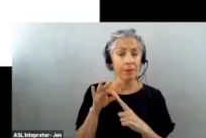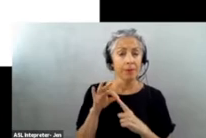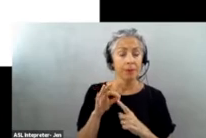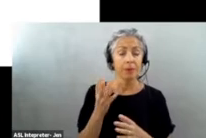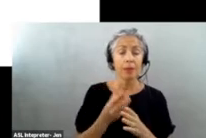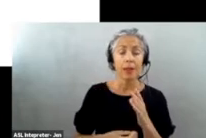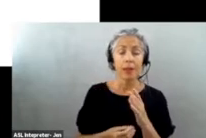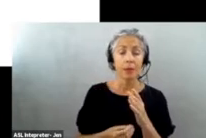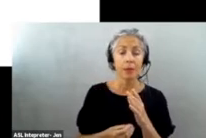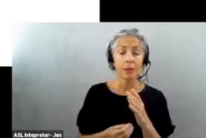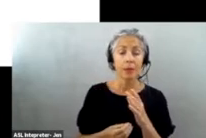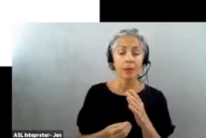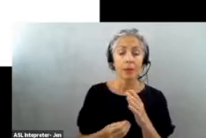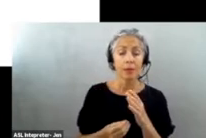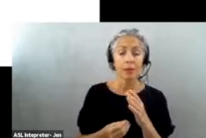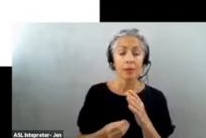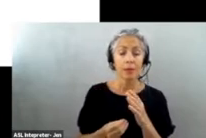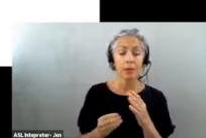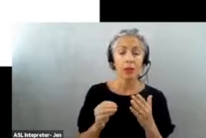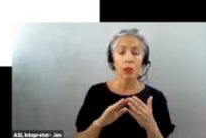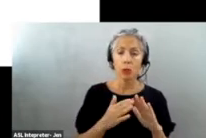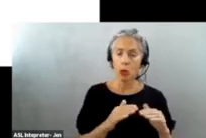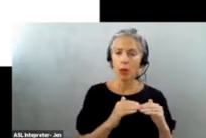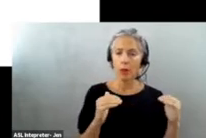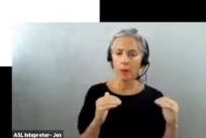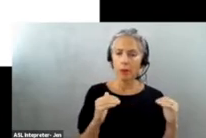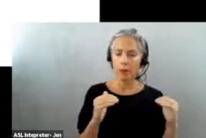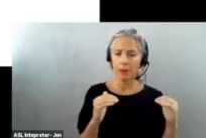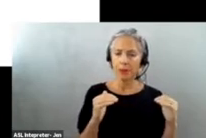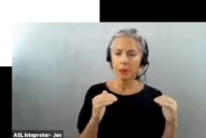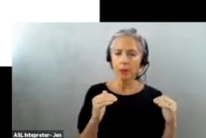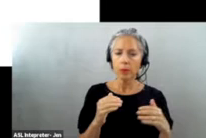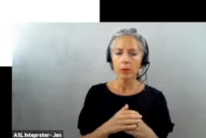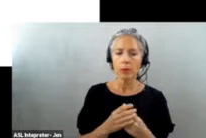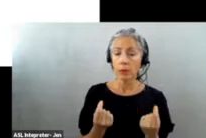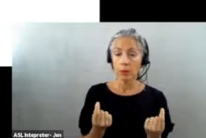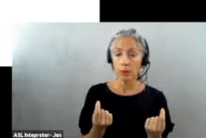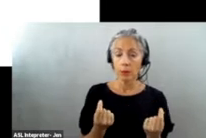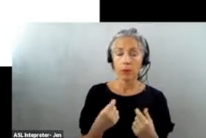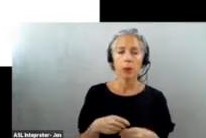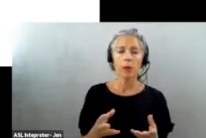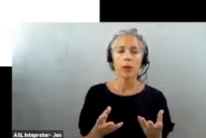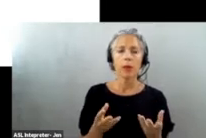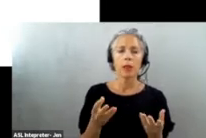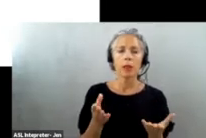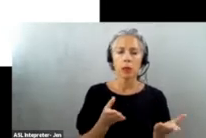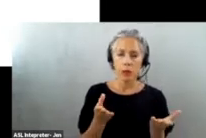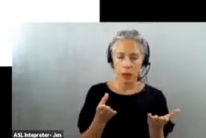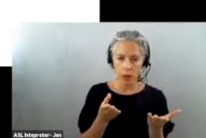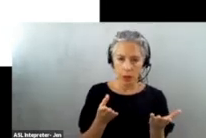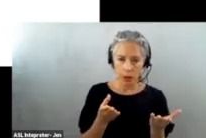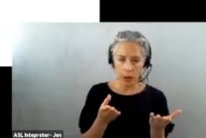lack at the community level. So what we need to do is to provide services that